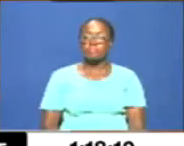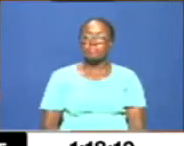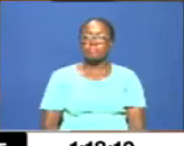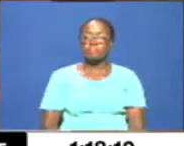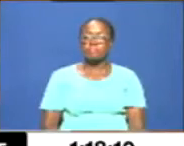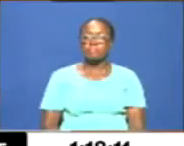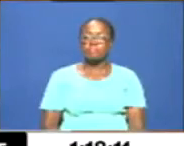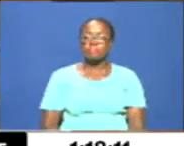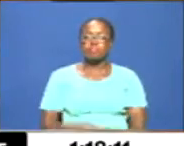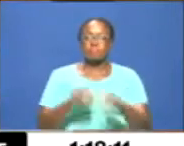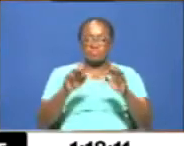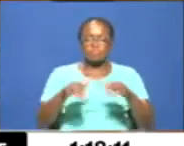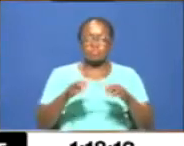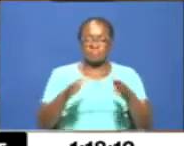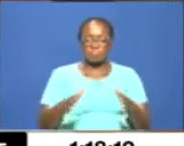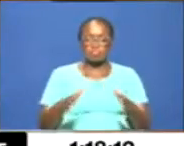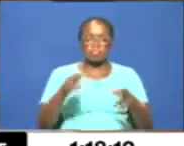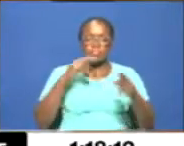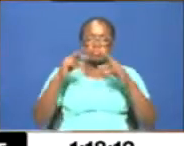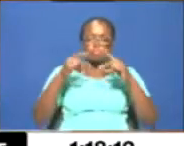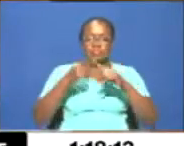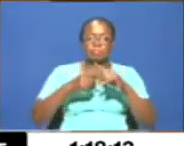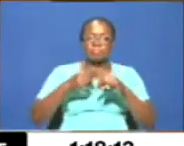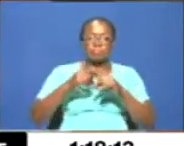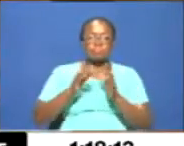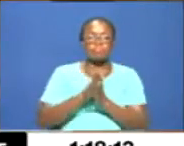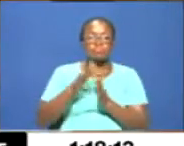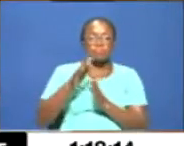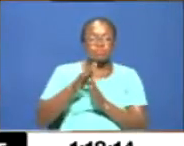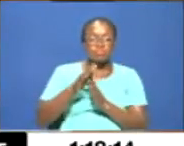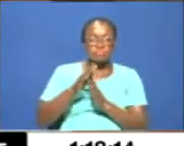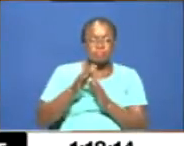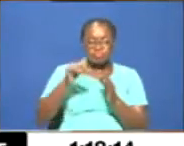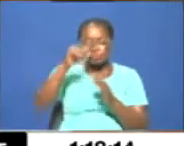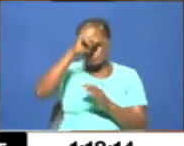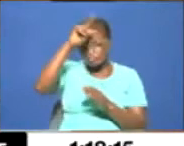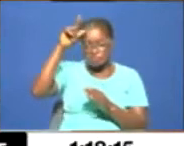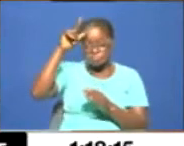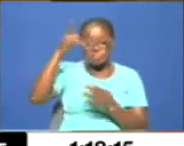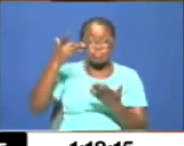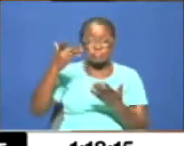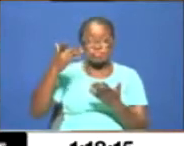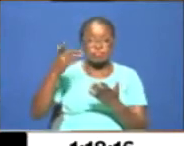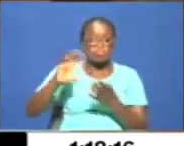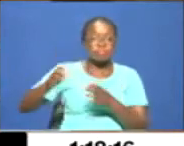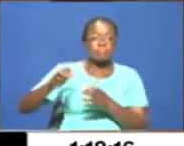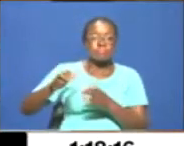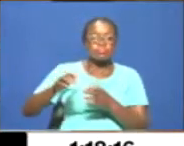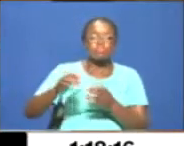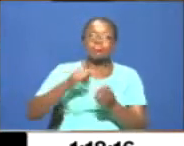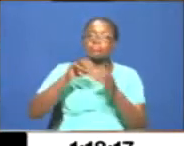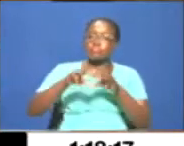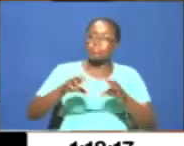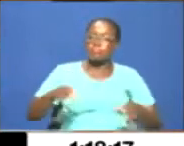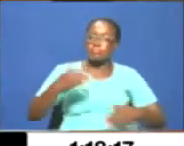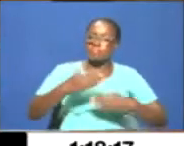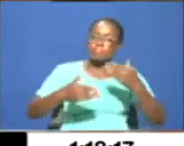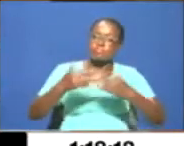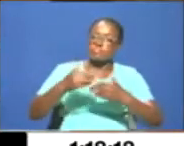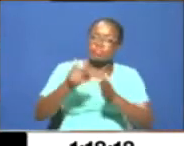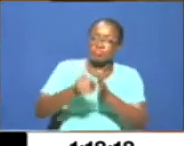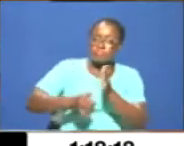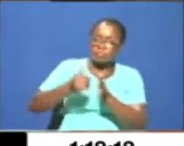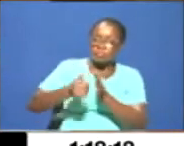Now, farmers and hoteliers from Nyandarua County are set to benefit from a fresh produce market to be constructed in Naivasha Town by